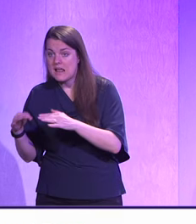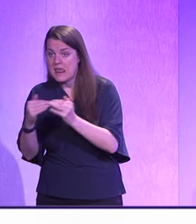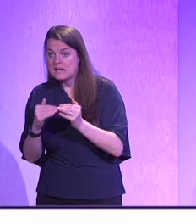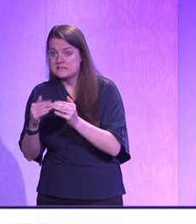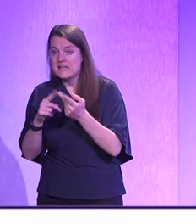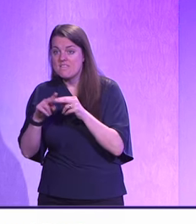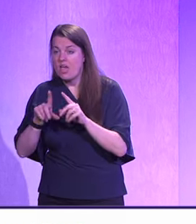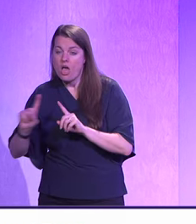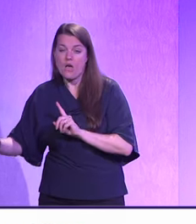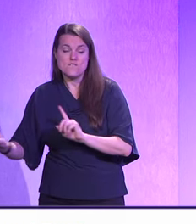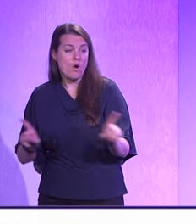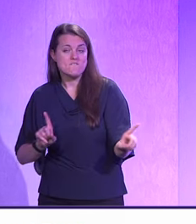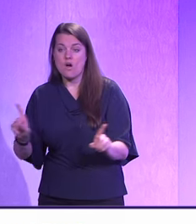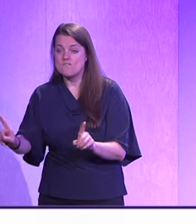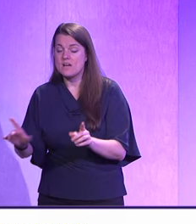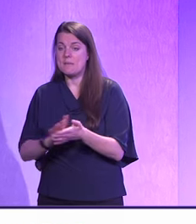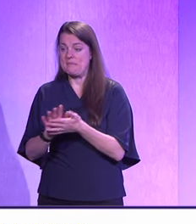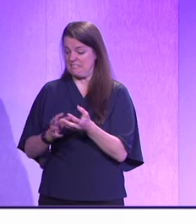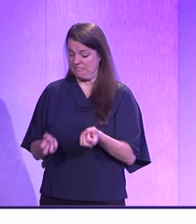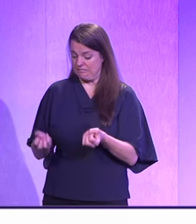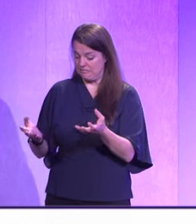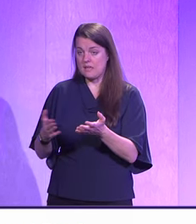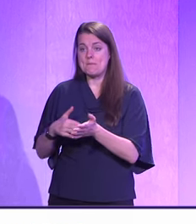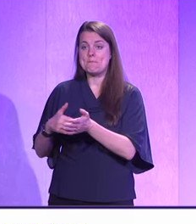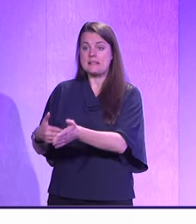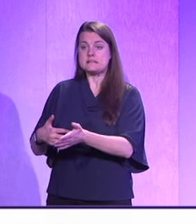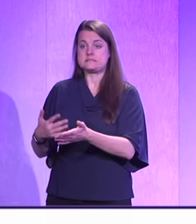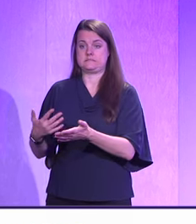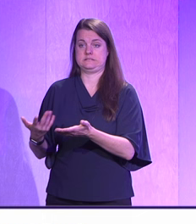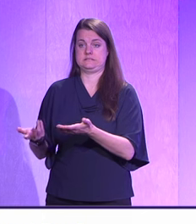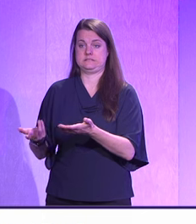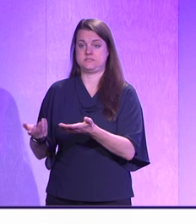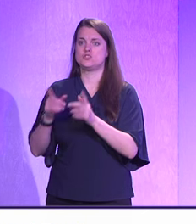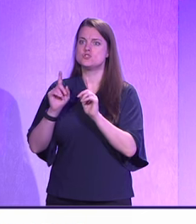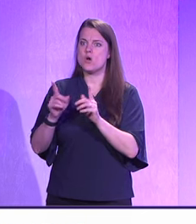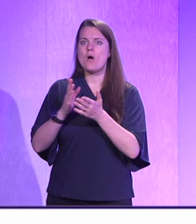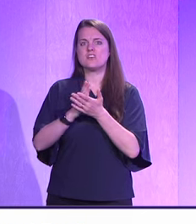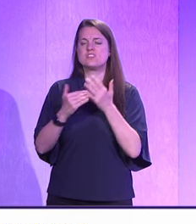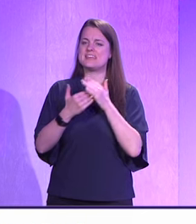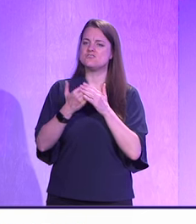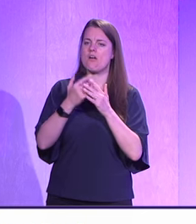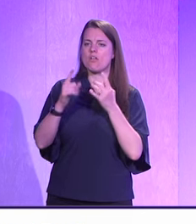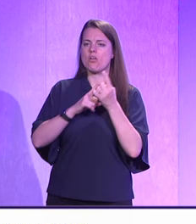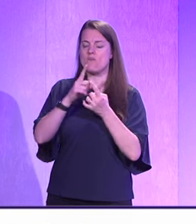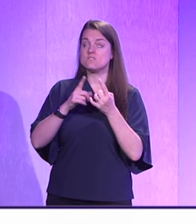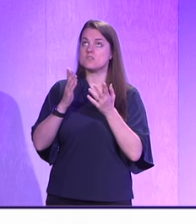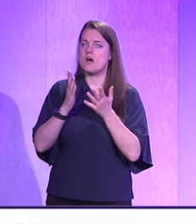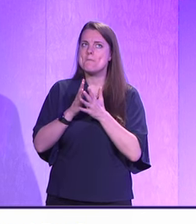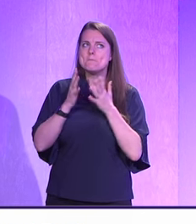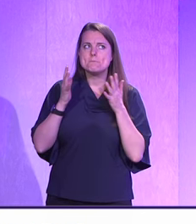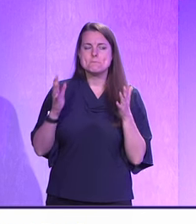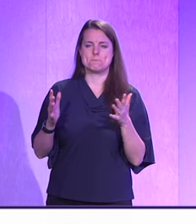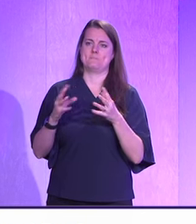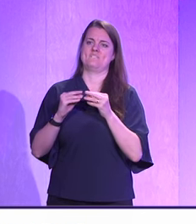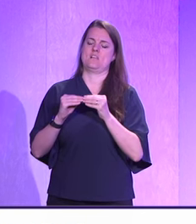directions, that is costing the organization millions and millions per year. So these kind of activities are hugely valuable.